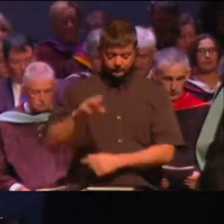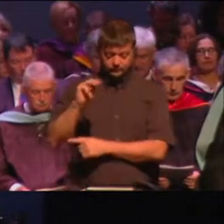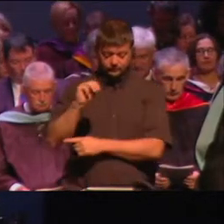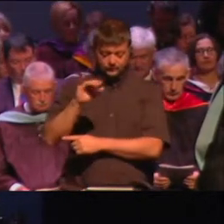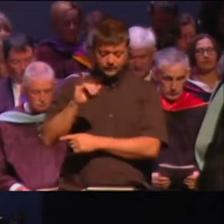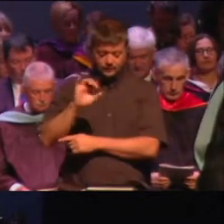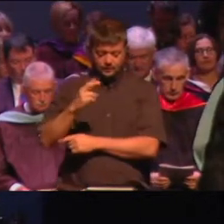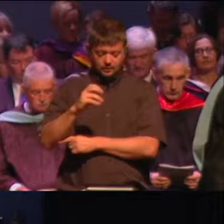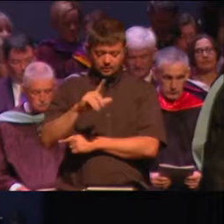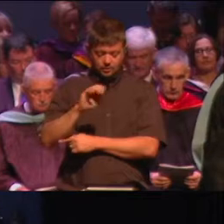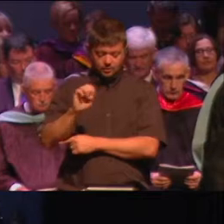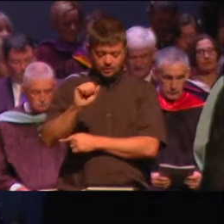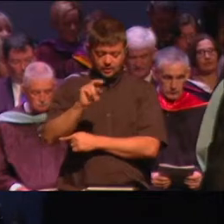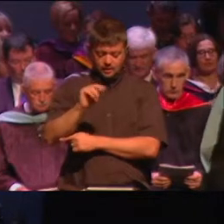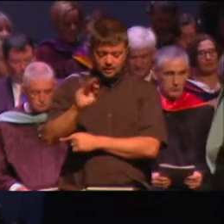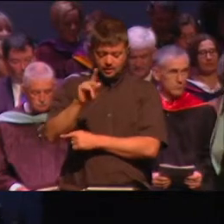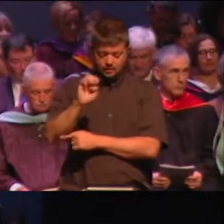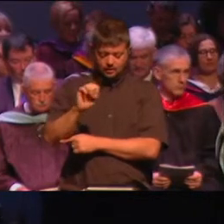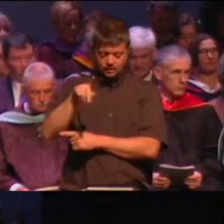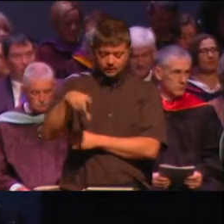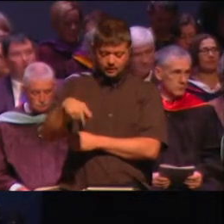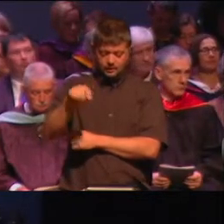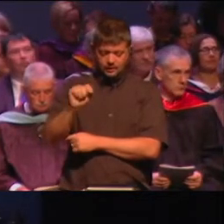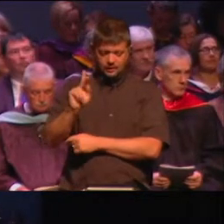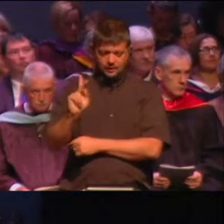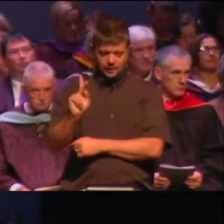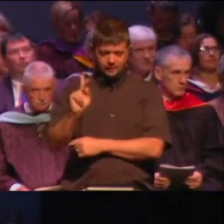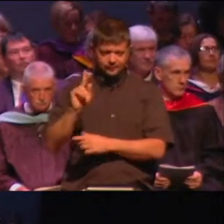Michelle Ann Burke, Phi Theta Kappa.